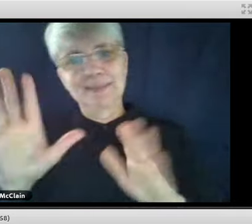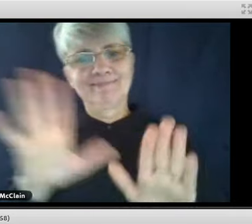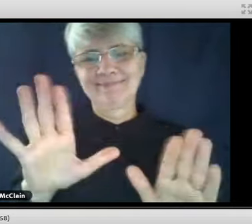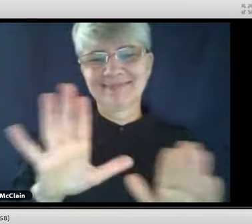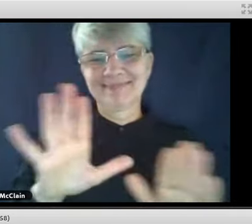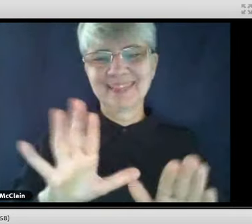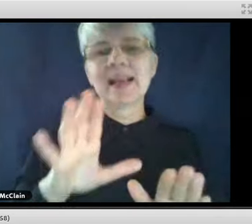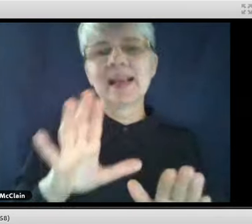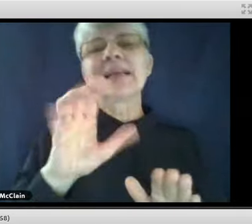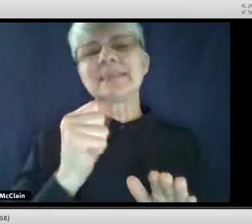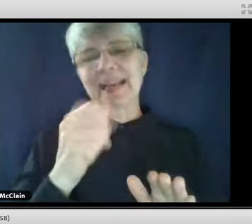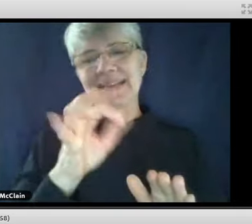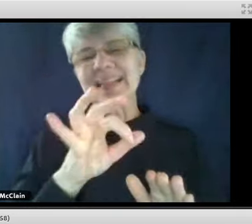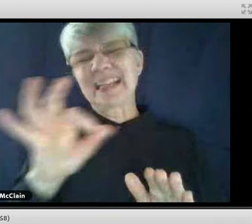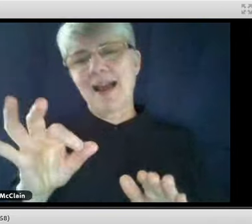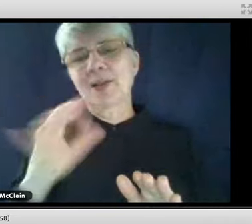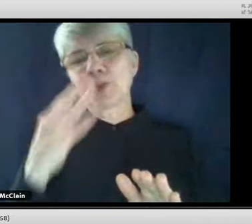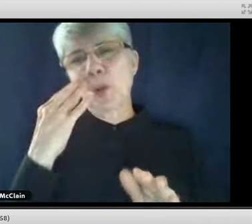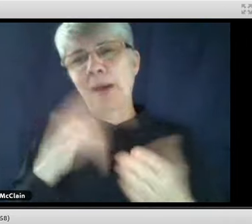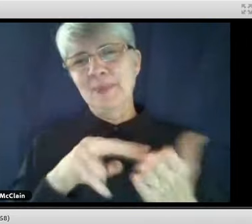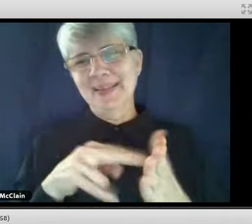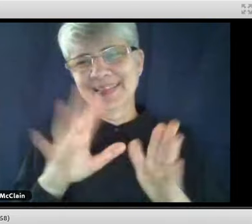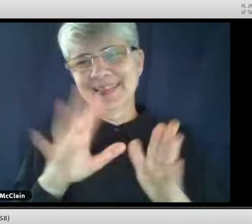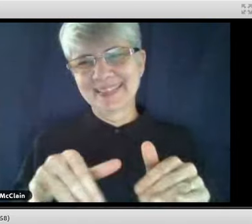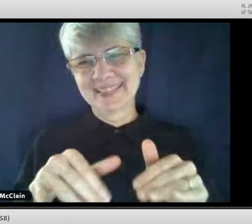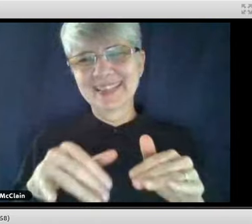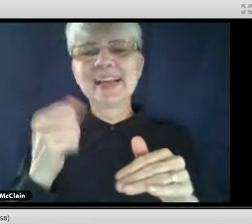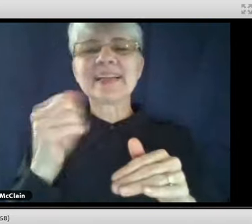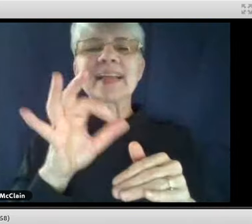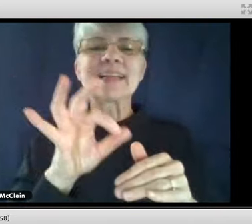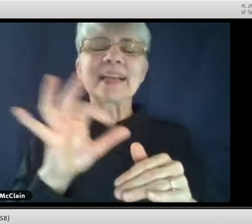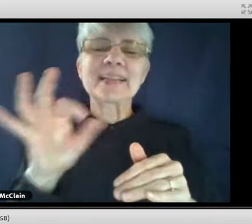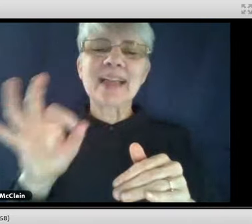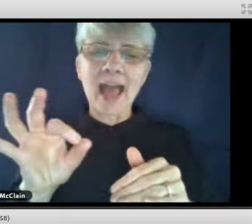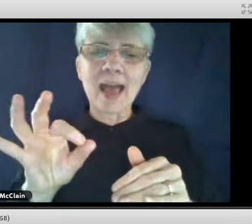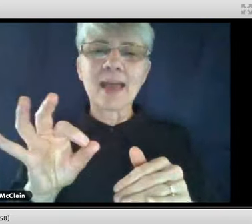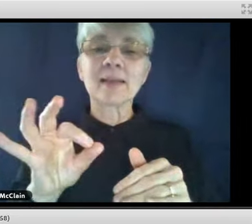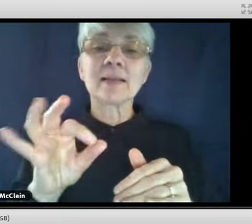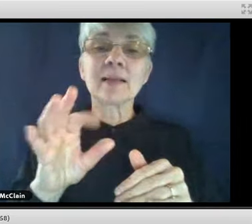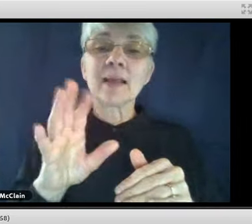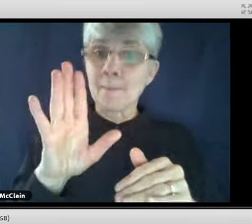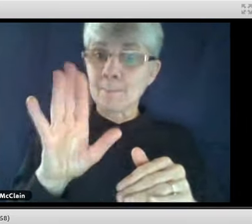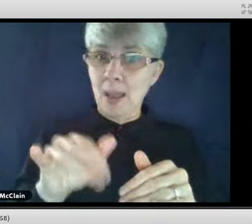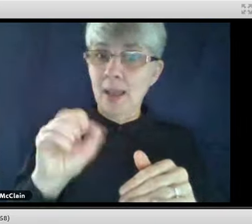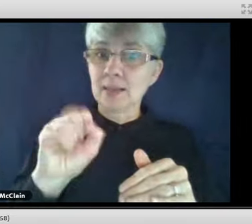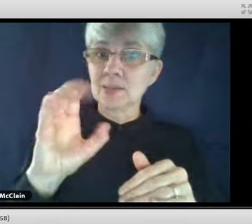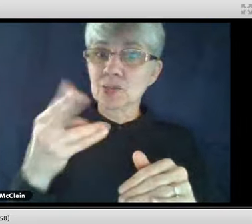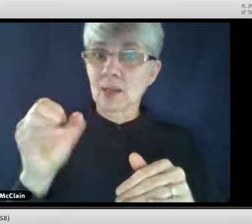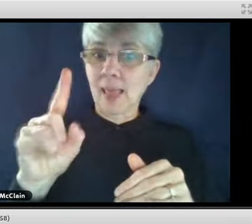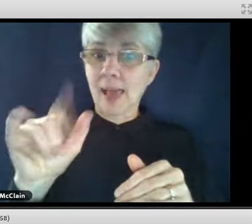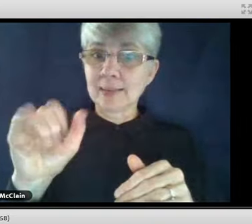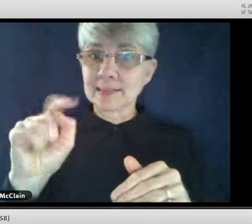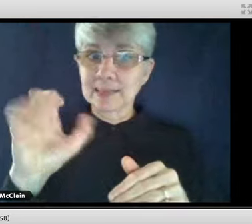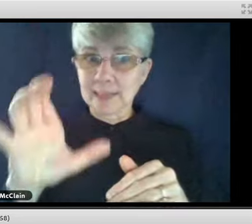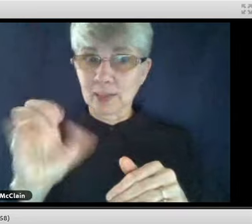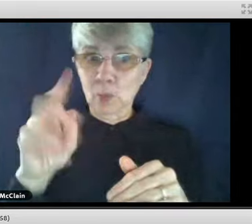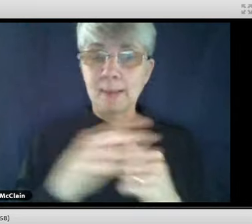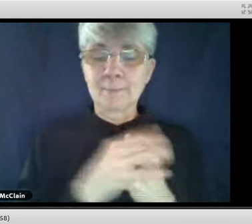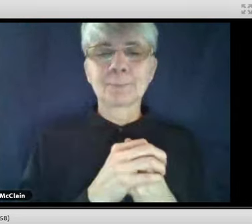19,999, just 1999. You know what I mean, people. 1999, and Scholastic. Okay, all